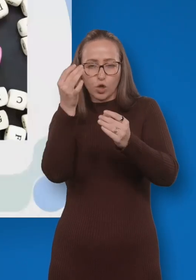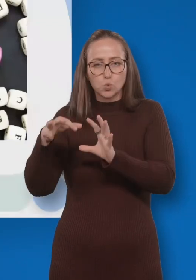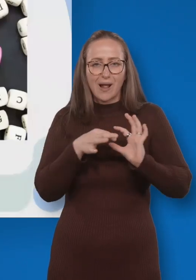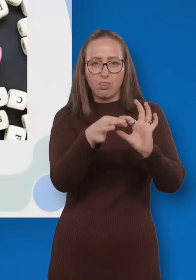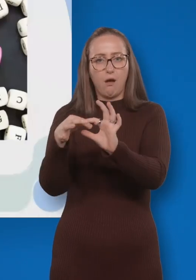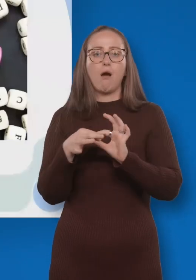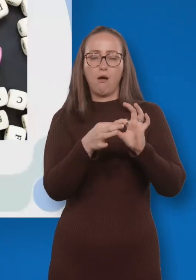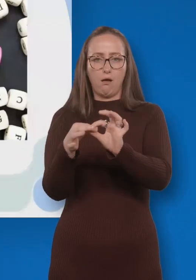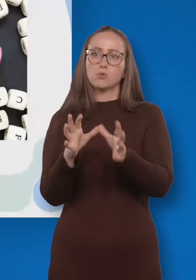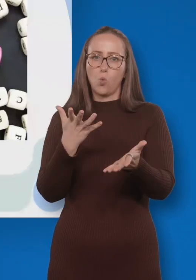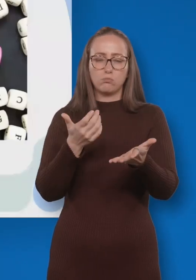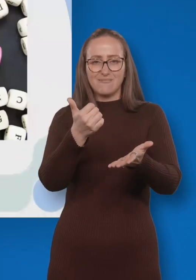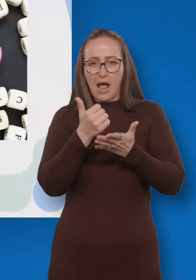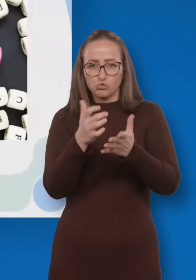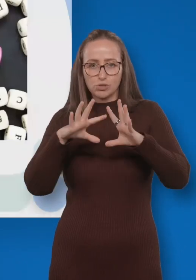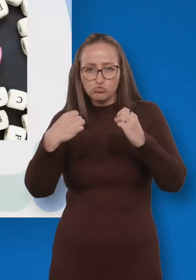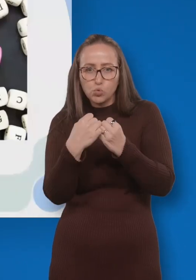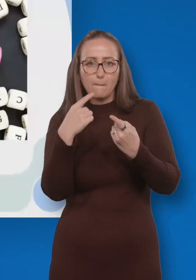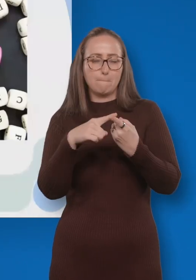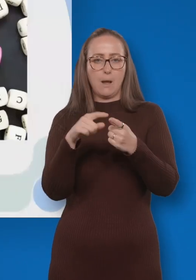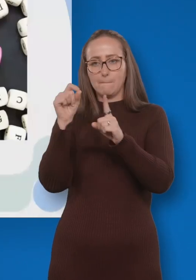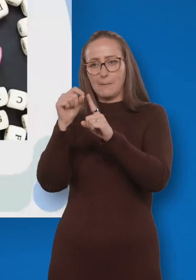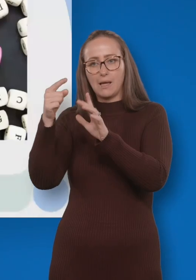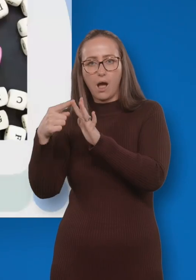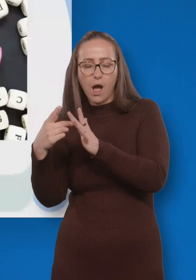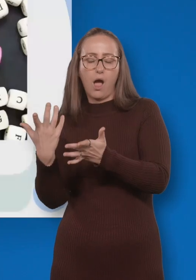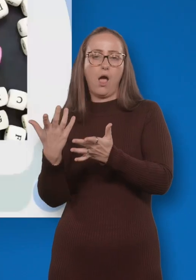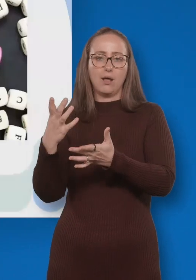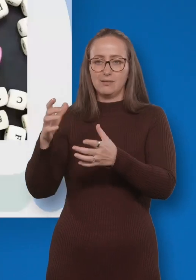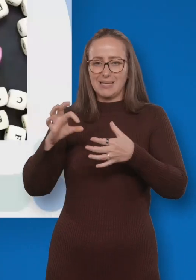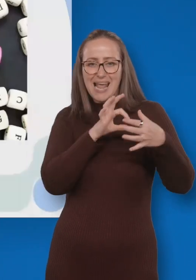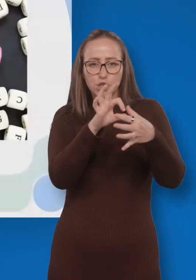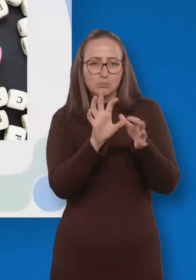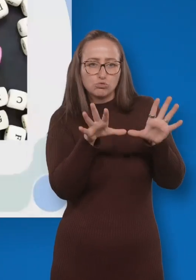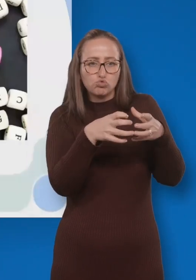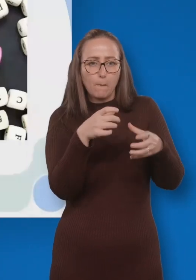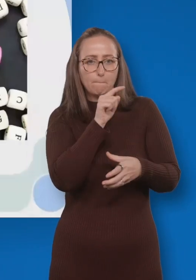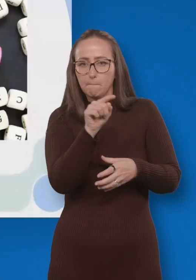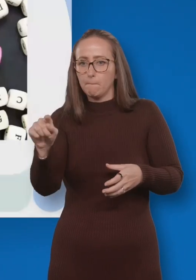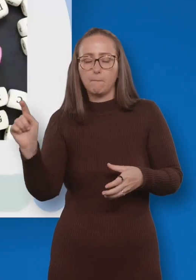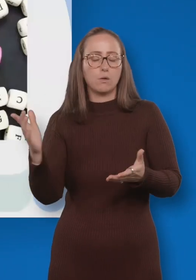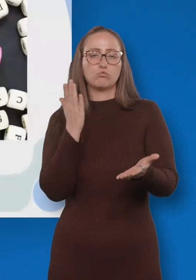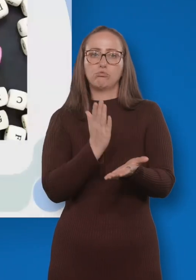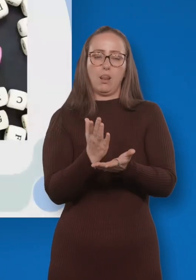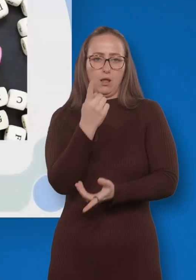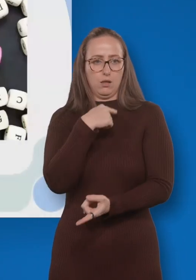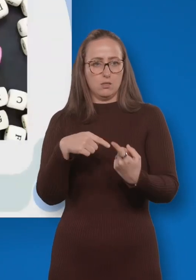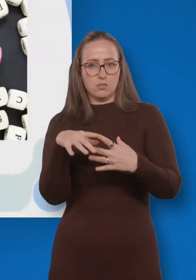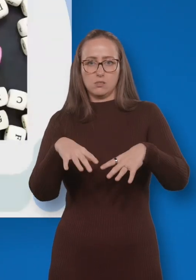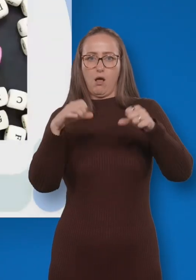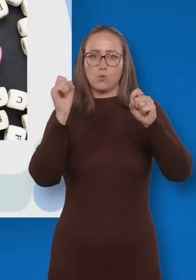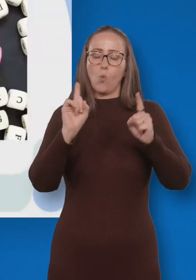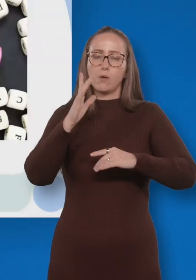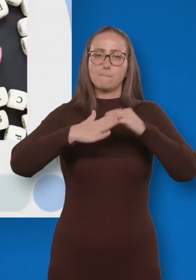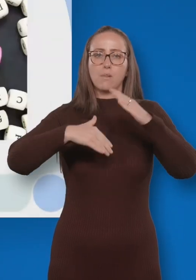learn together. So when we have an advisory group, whether we have a PPI engagement group, it's about us kind of